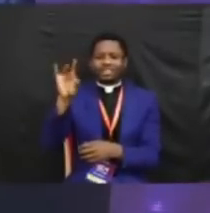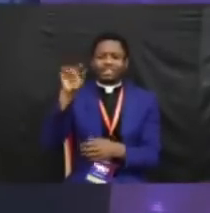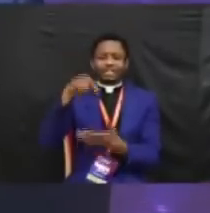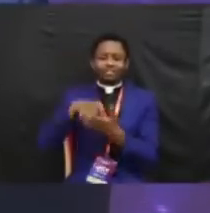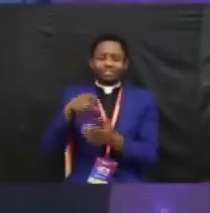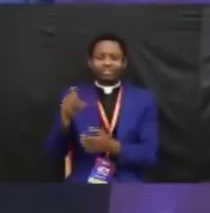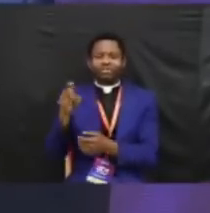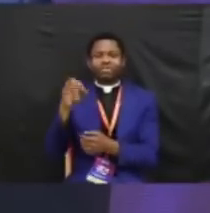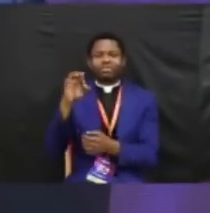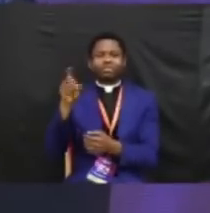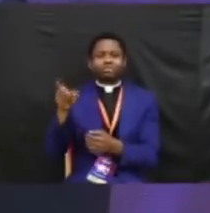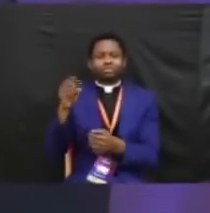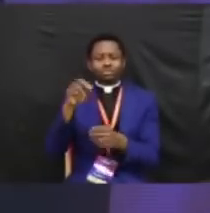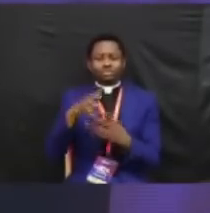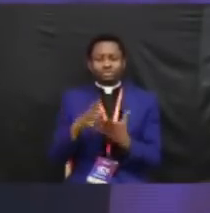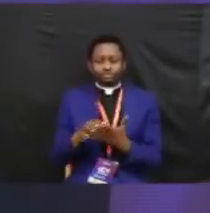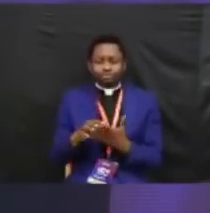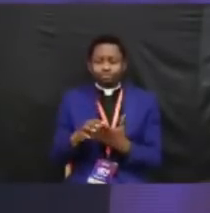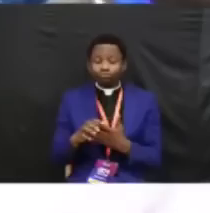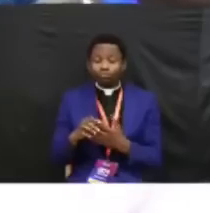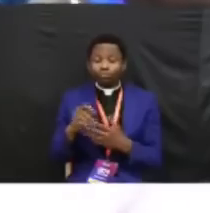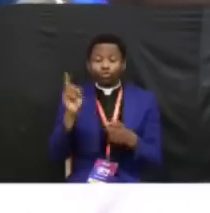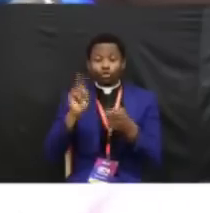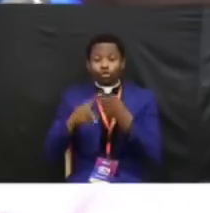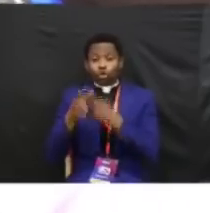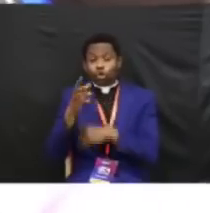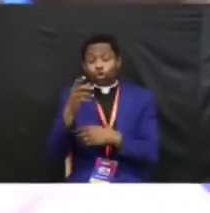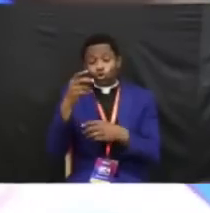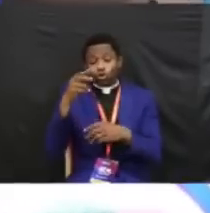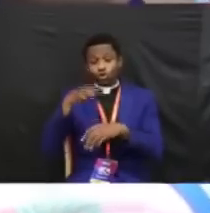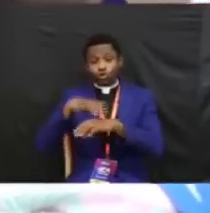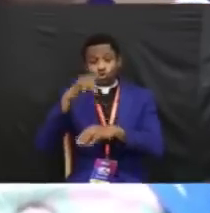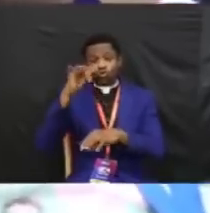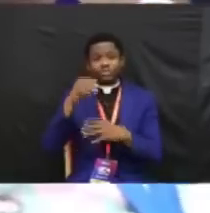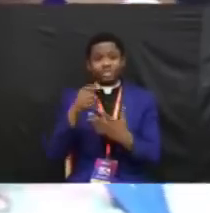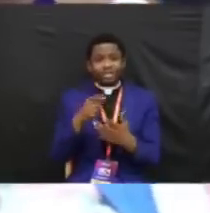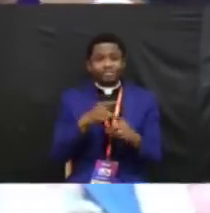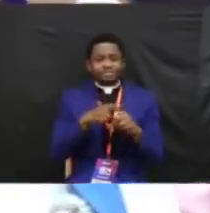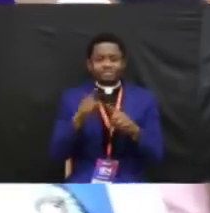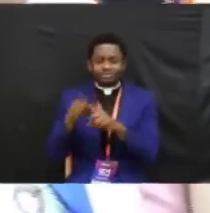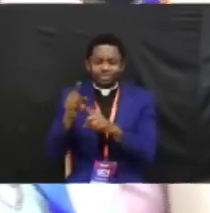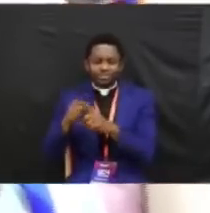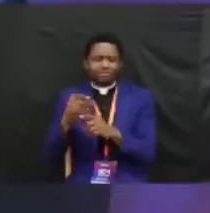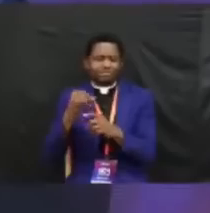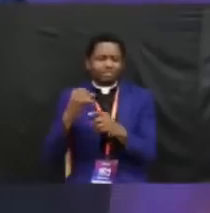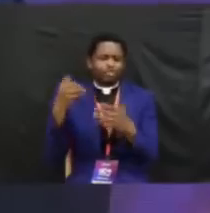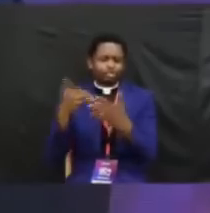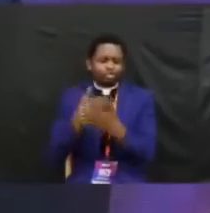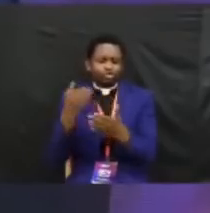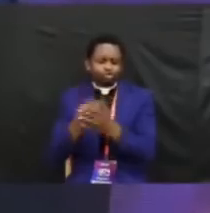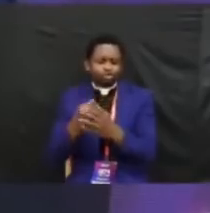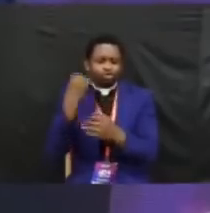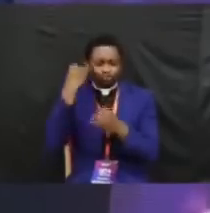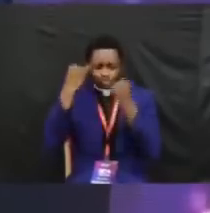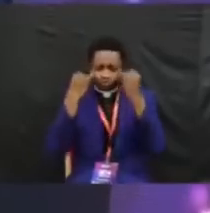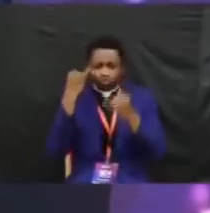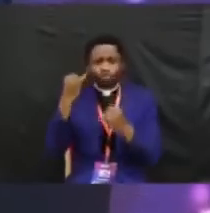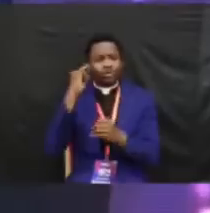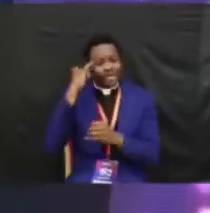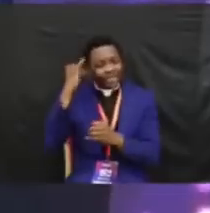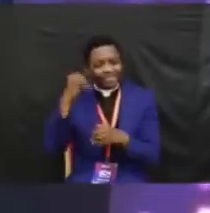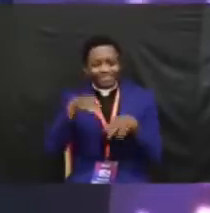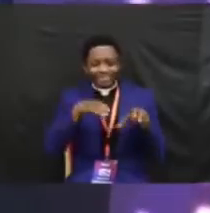To the glory of God, the various innovative activities carried out by the youth ministry created much